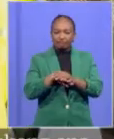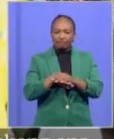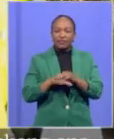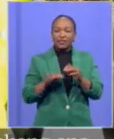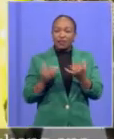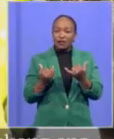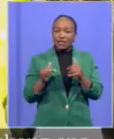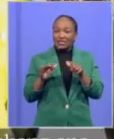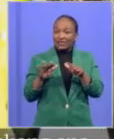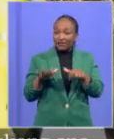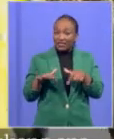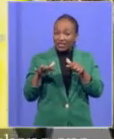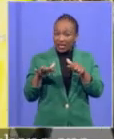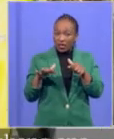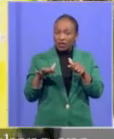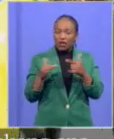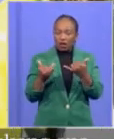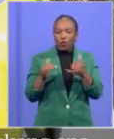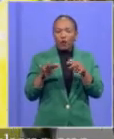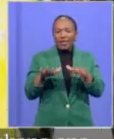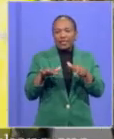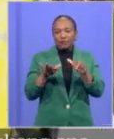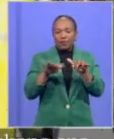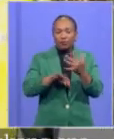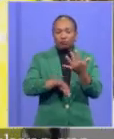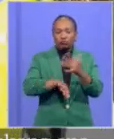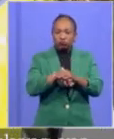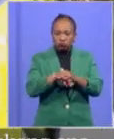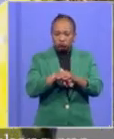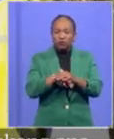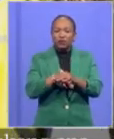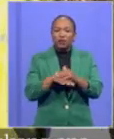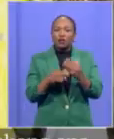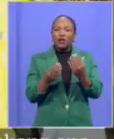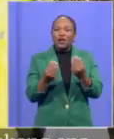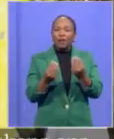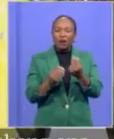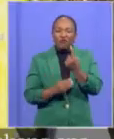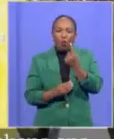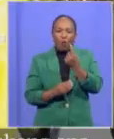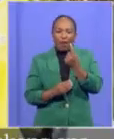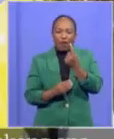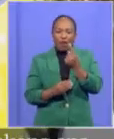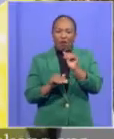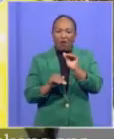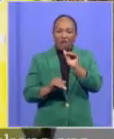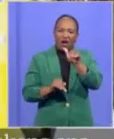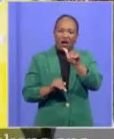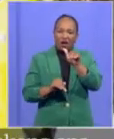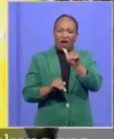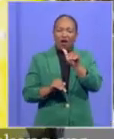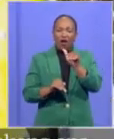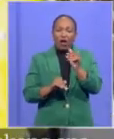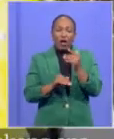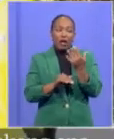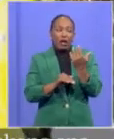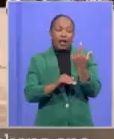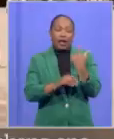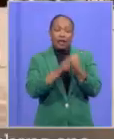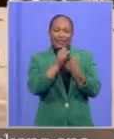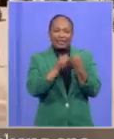we have moved to 18. We have surpassed the number with one that we have recorded